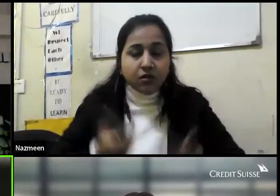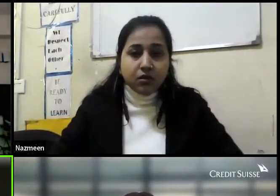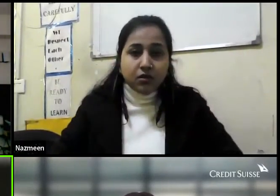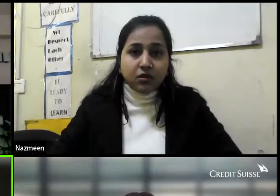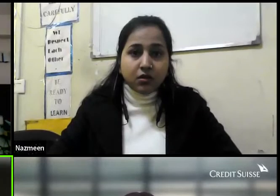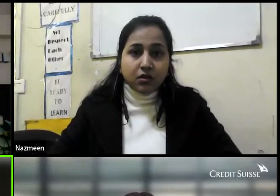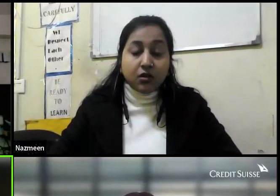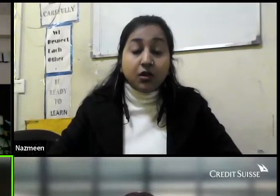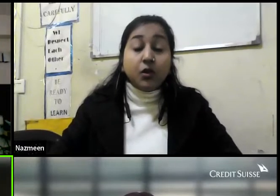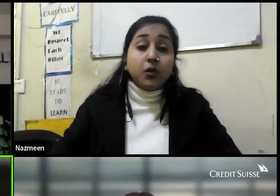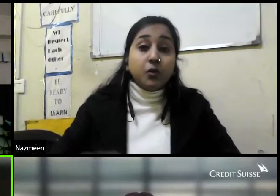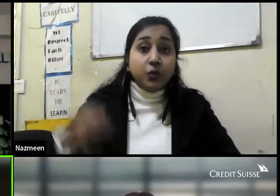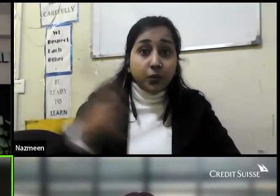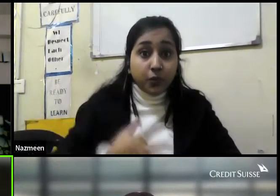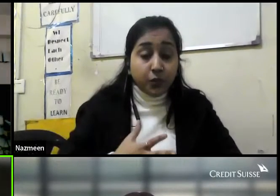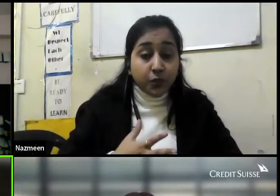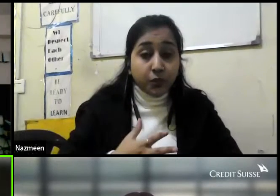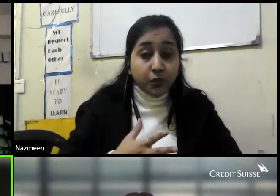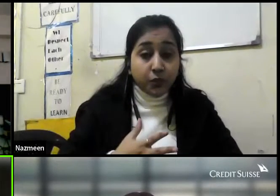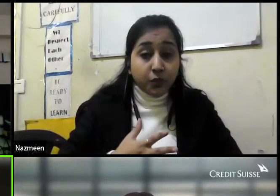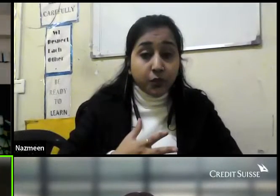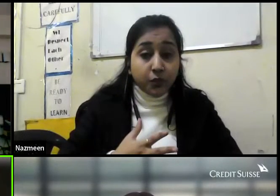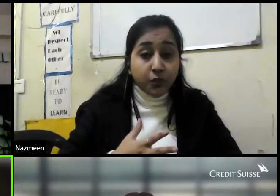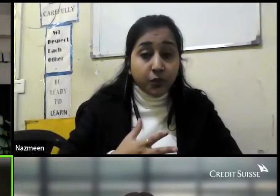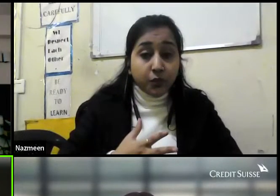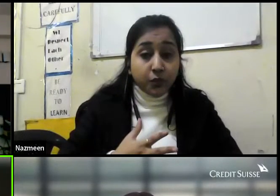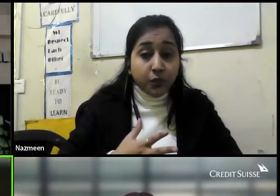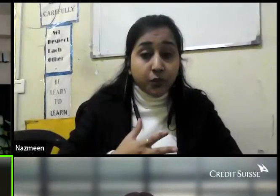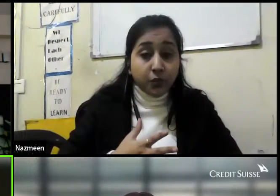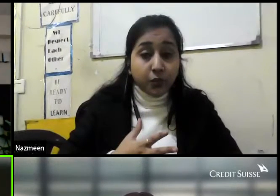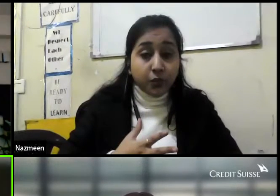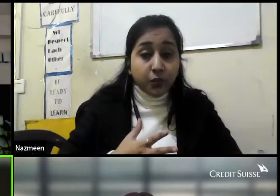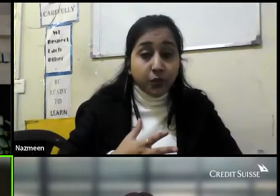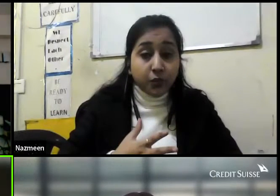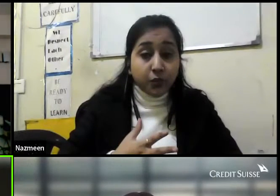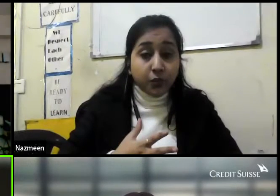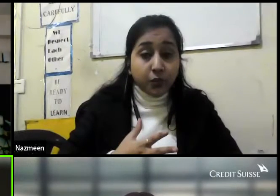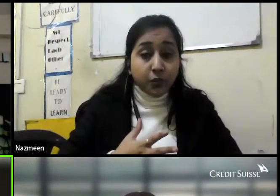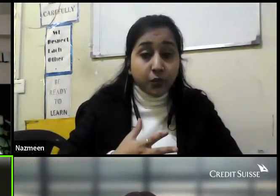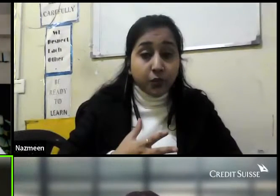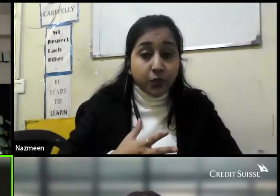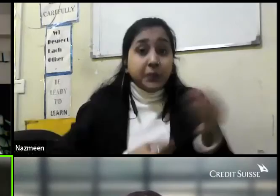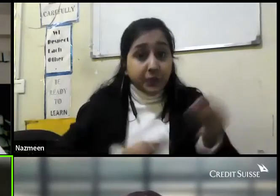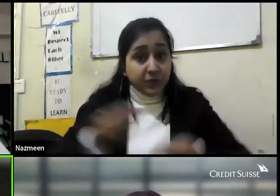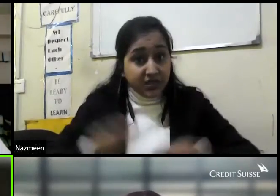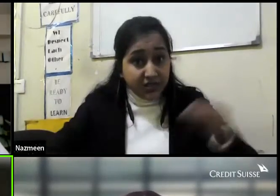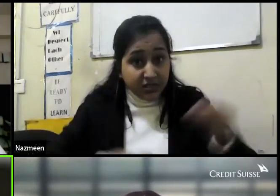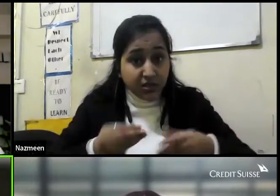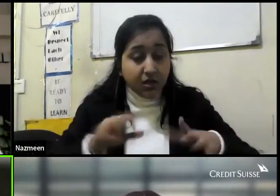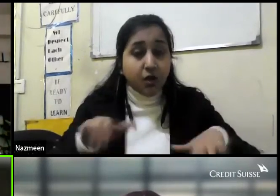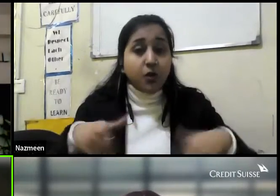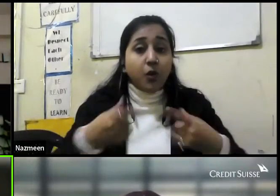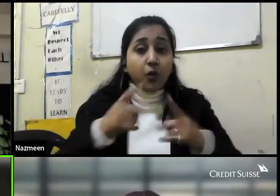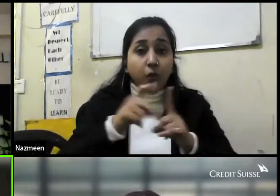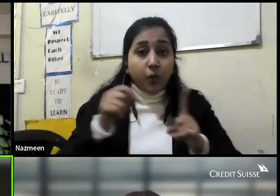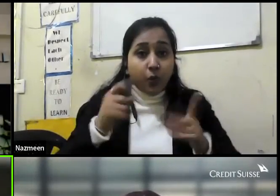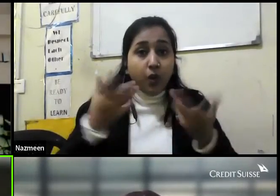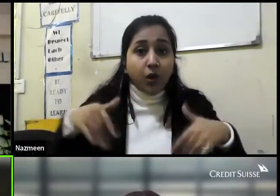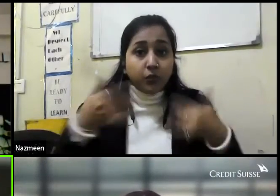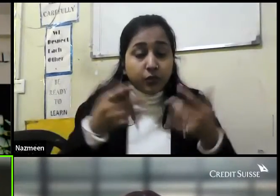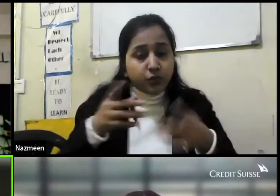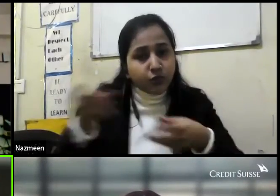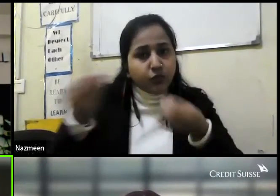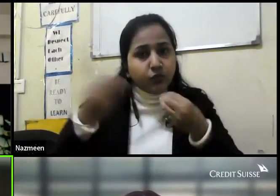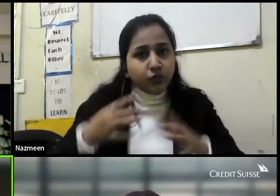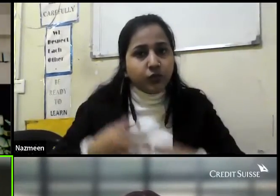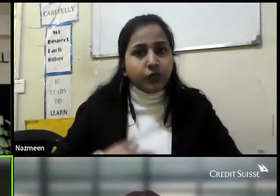new normal has taught us the whole approach of doing business, including personal life, is different. And the